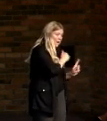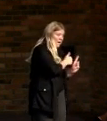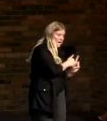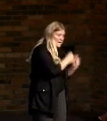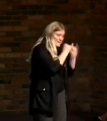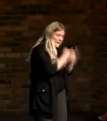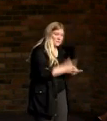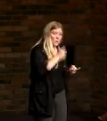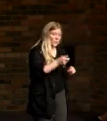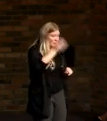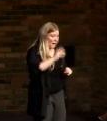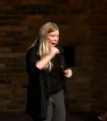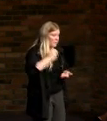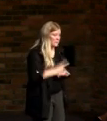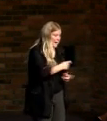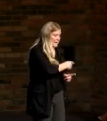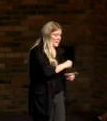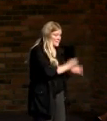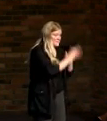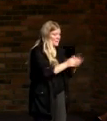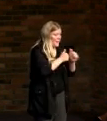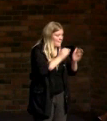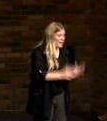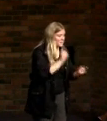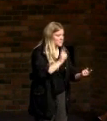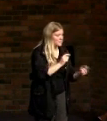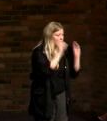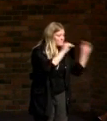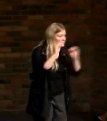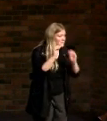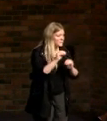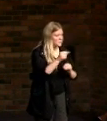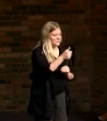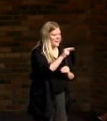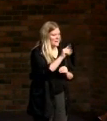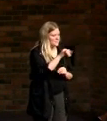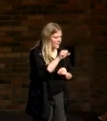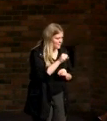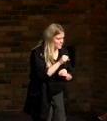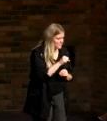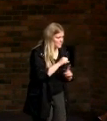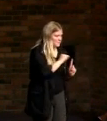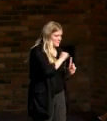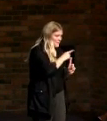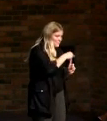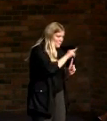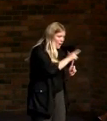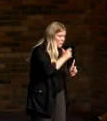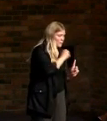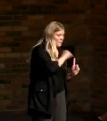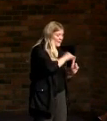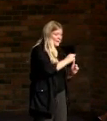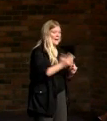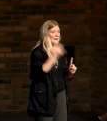God ordained to be the apostle to the Gentiles. St. Paul, the man who in his